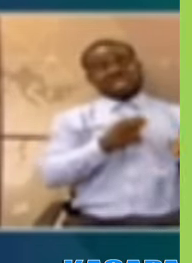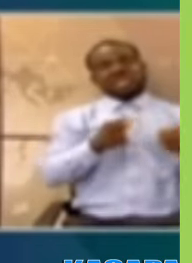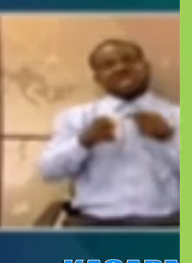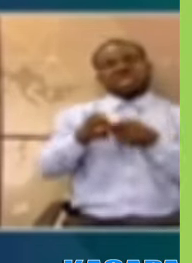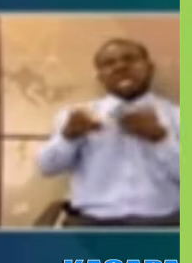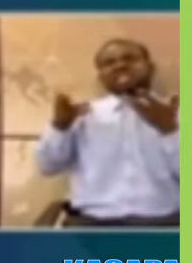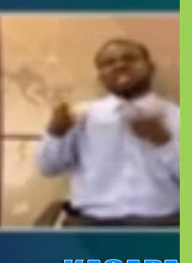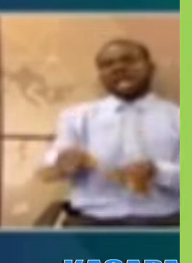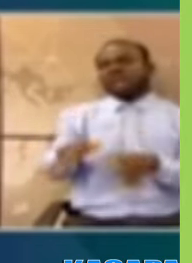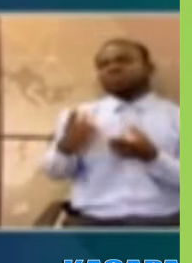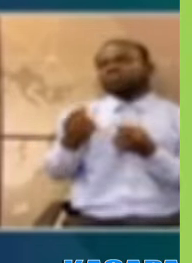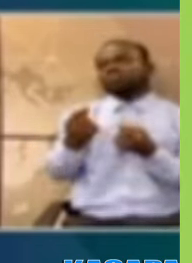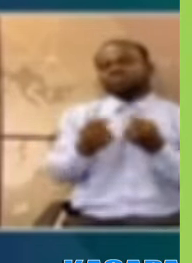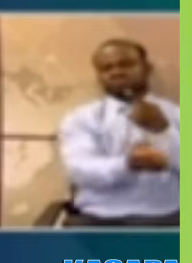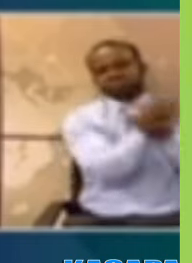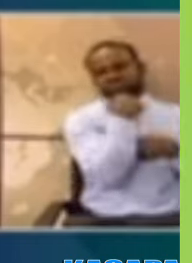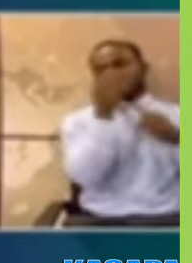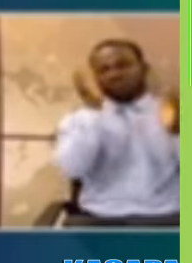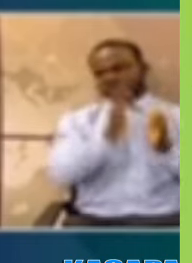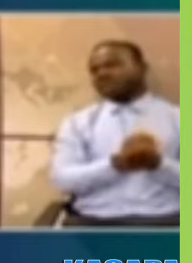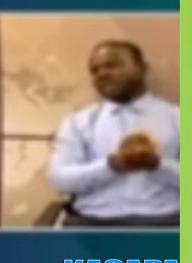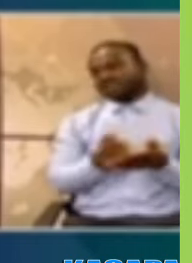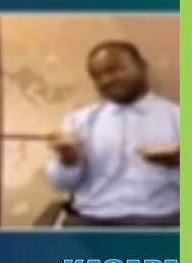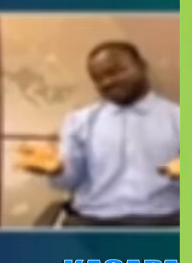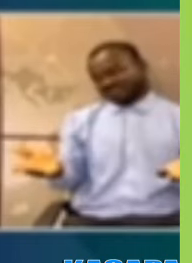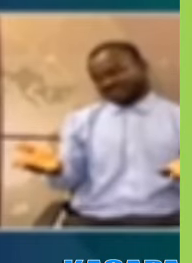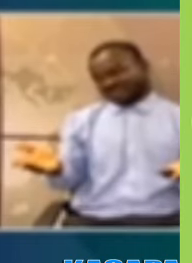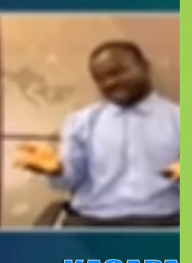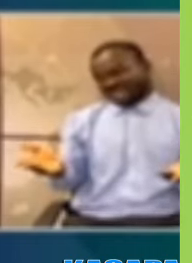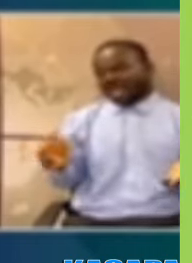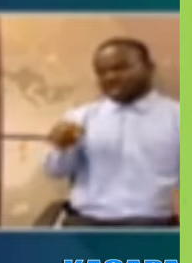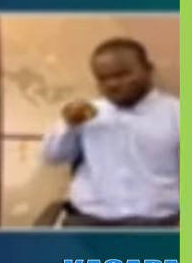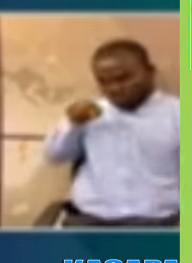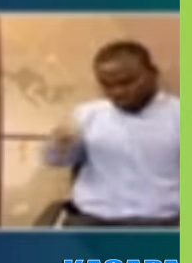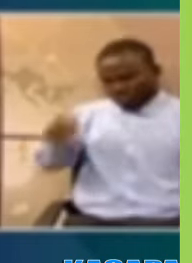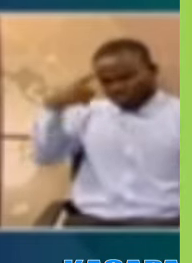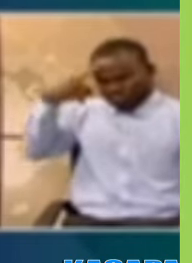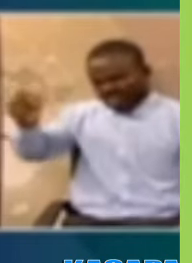Juma. Won't you look on your first job? Provide employment, how many panel? Who's